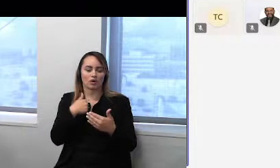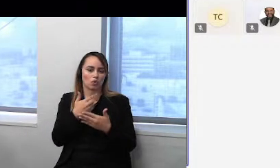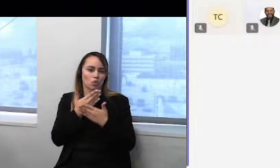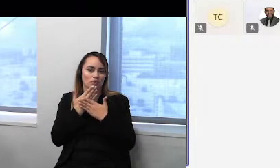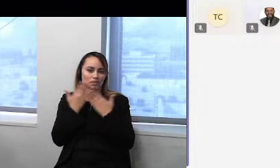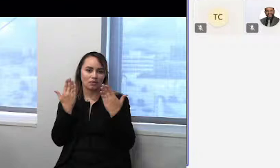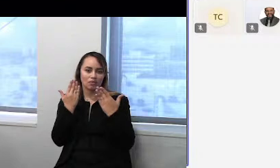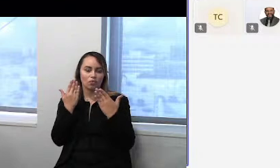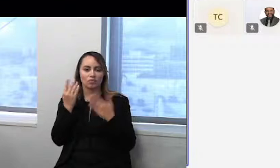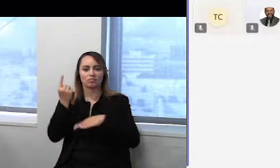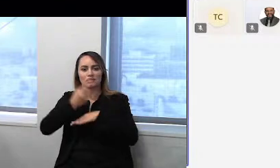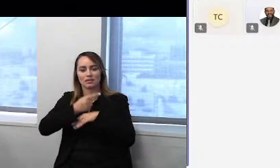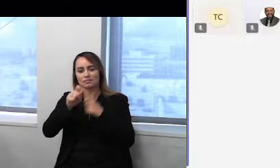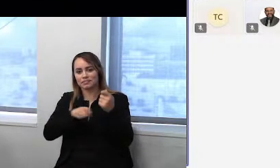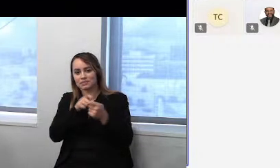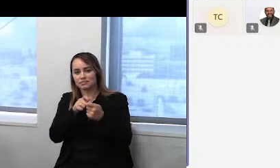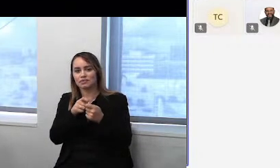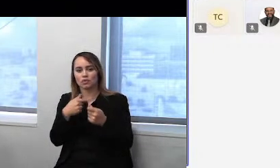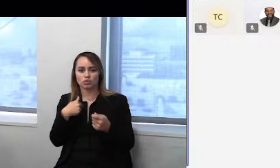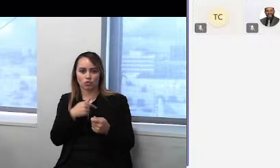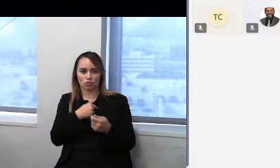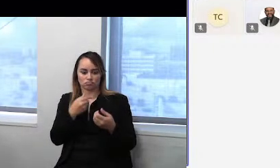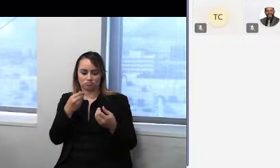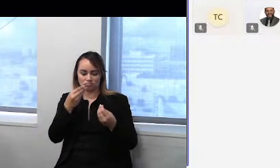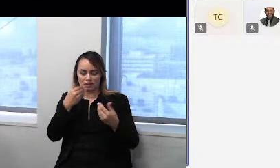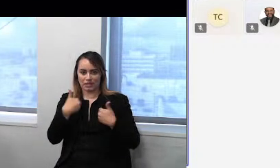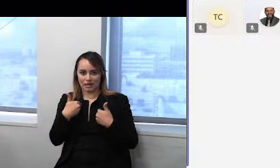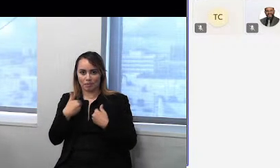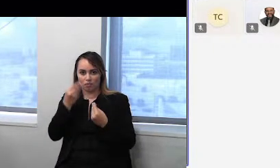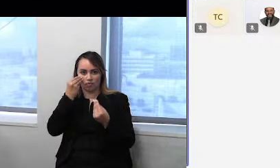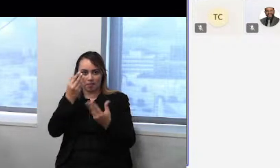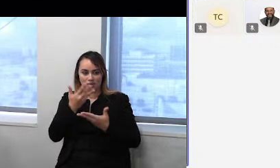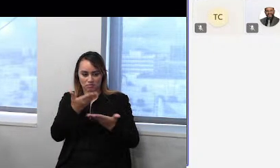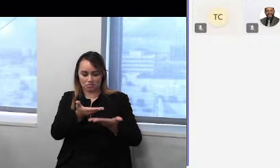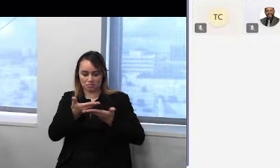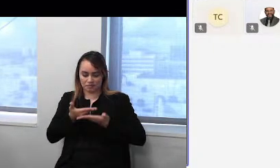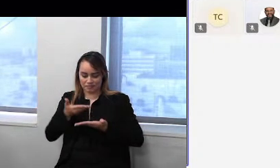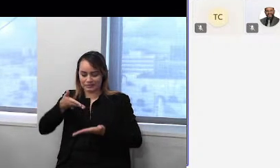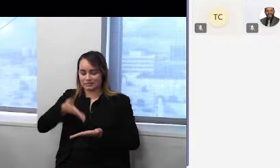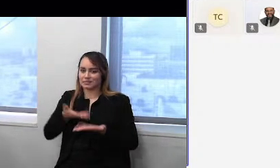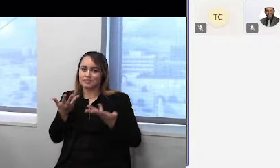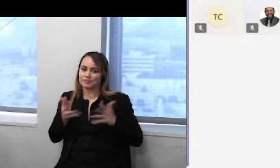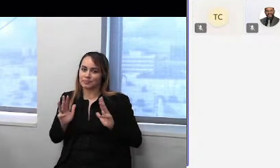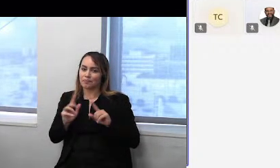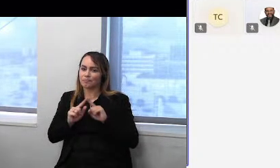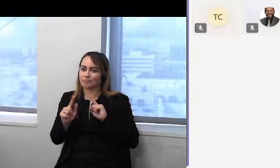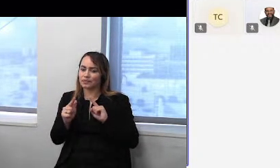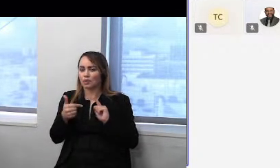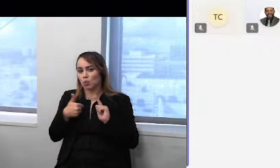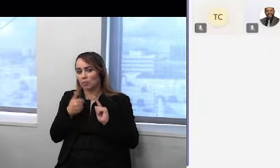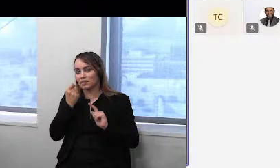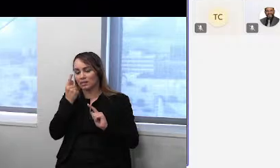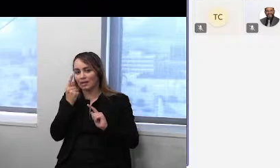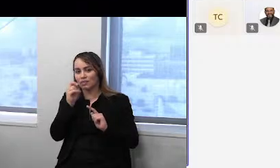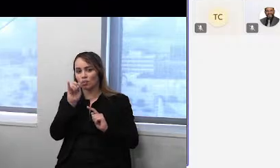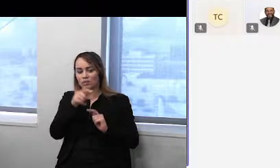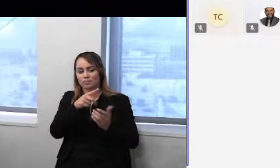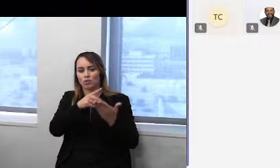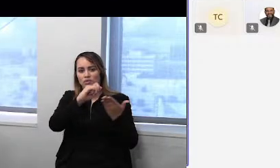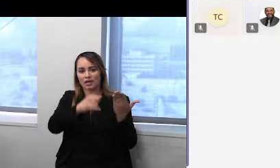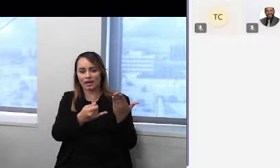with the information that have been given us. My understanding of the status of the project that the capacity